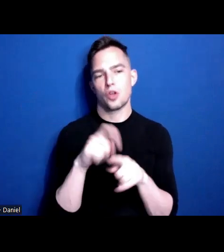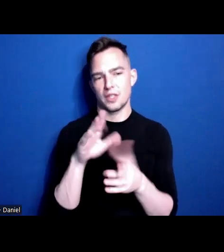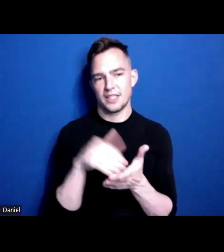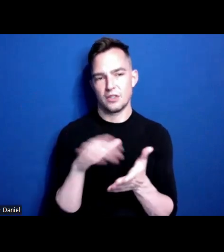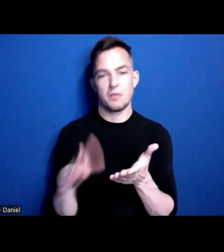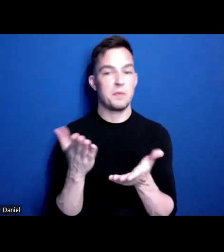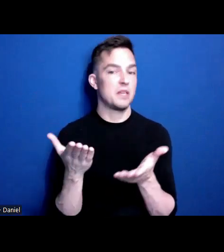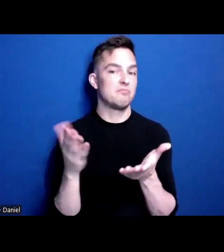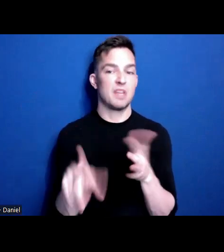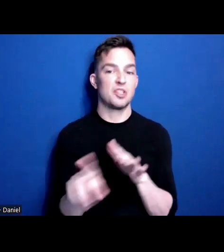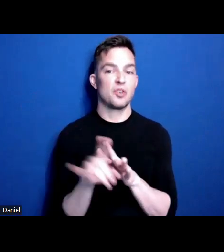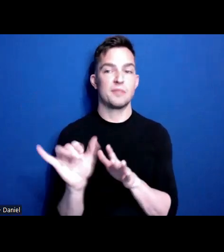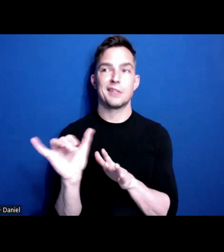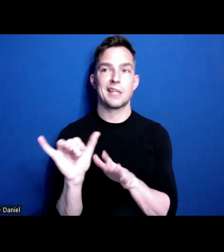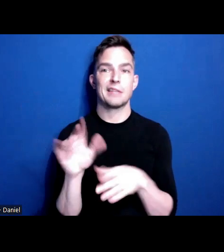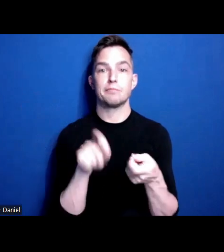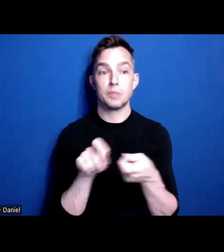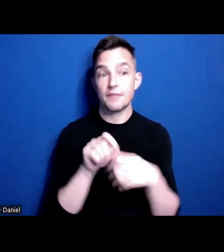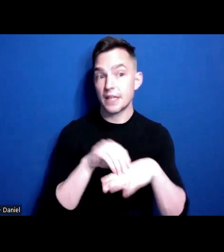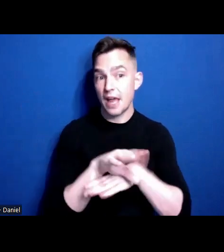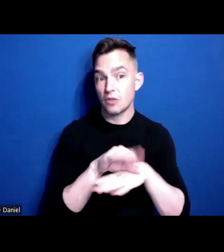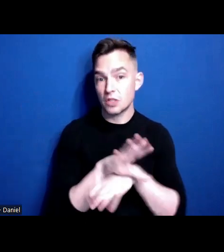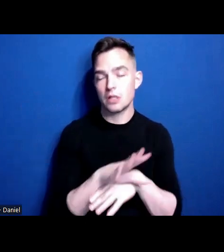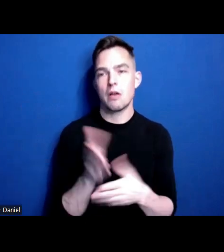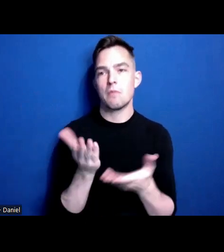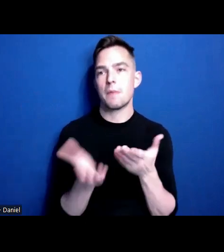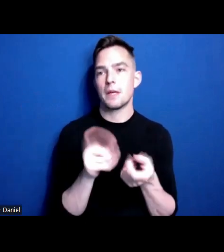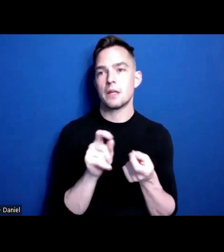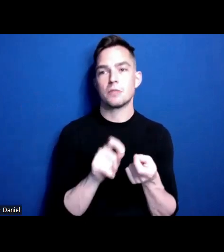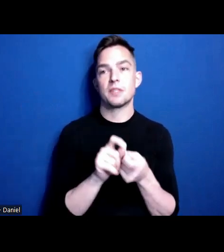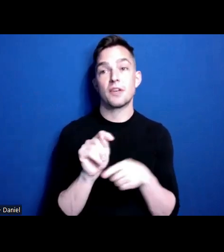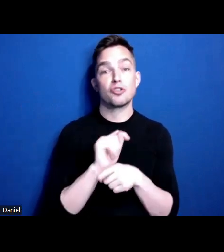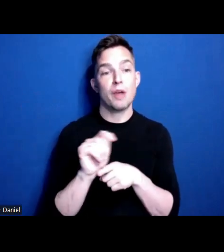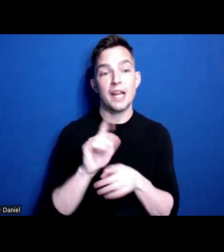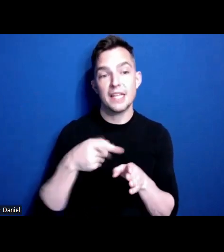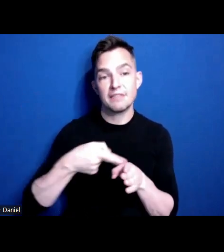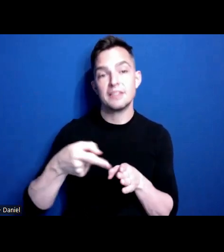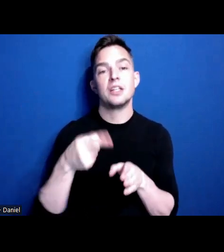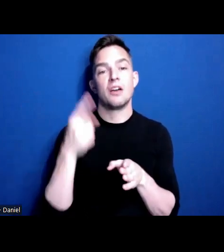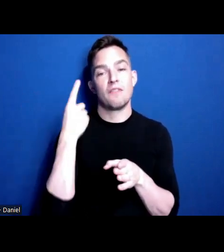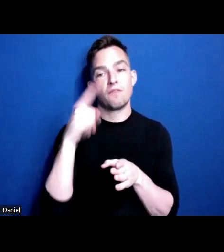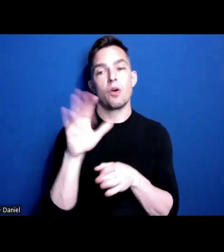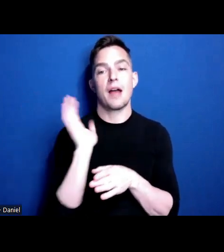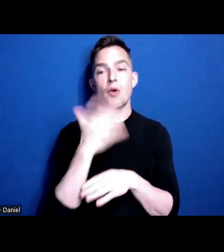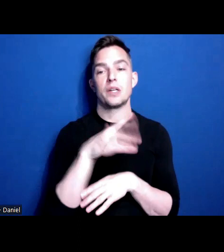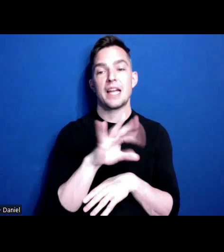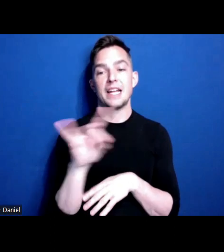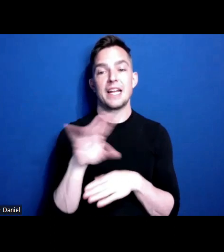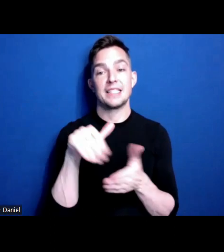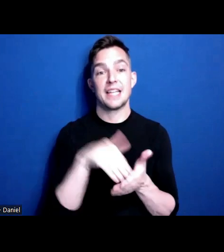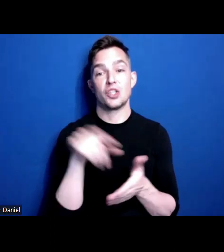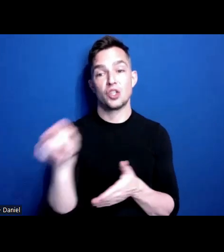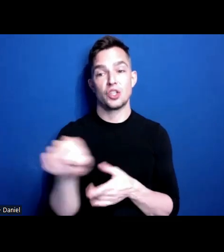some specific counseling, some specific training we may need for our 988 centers. But